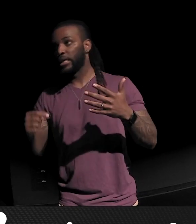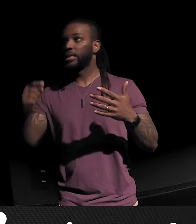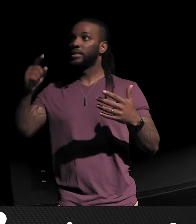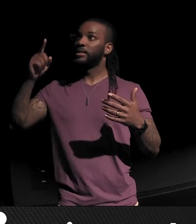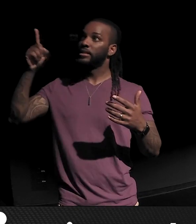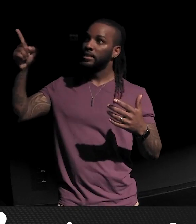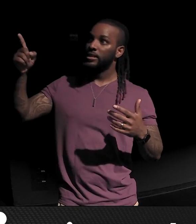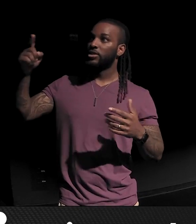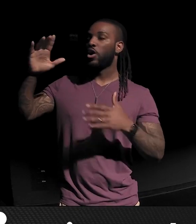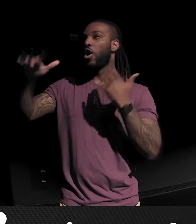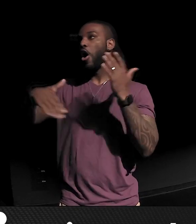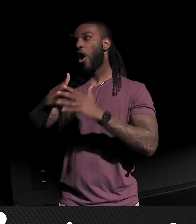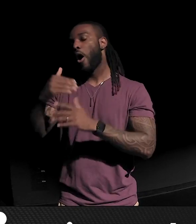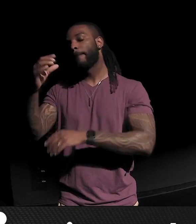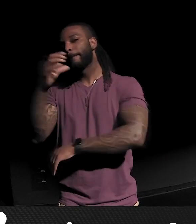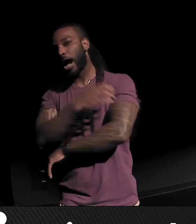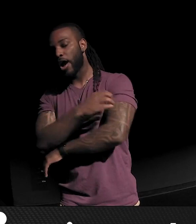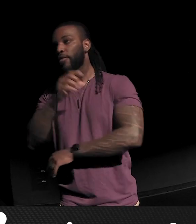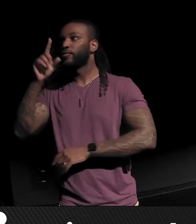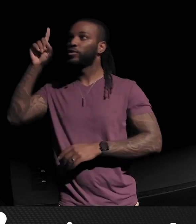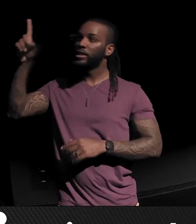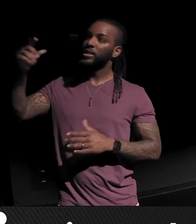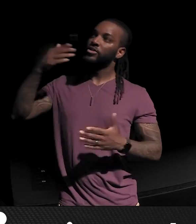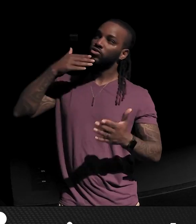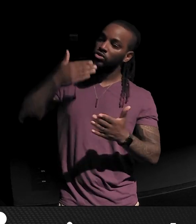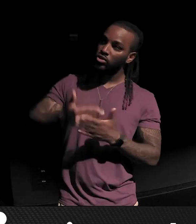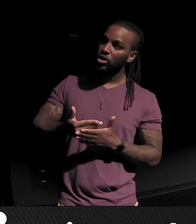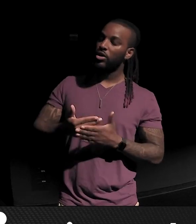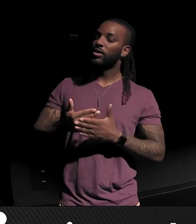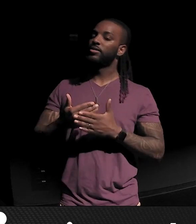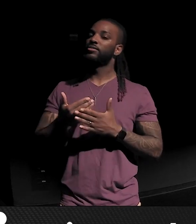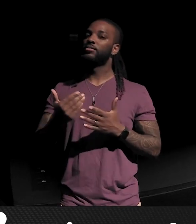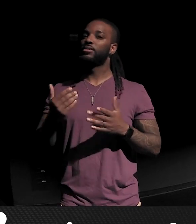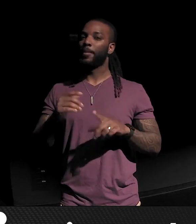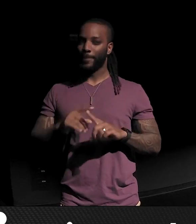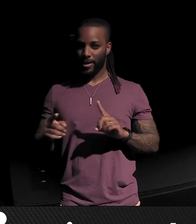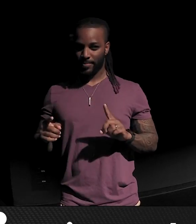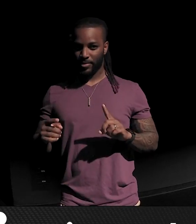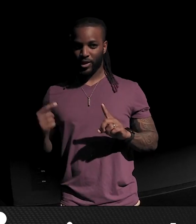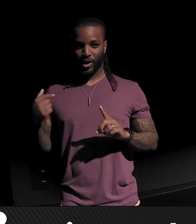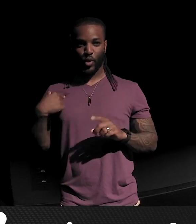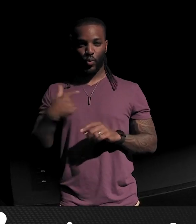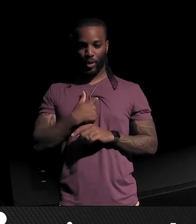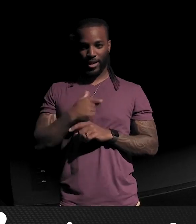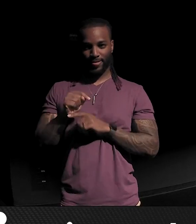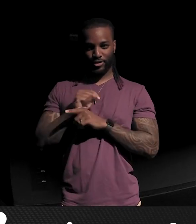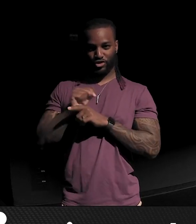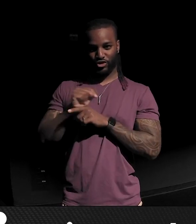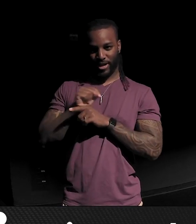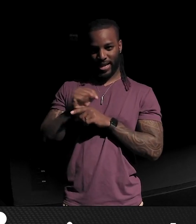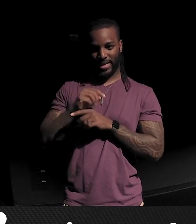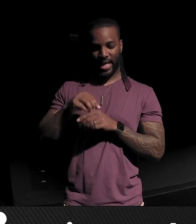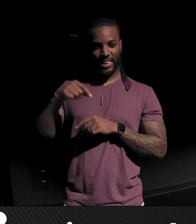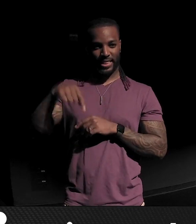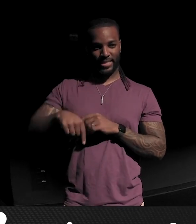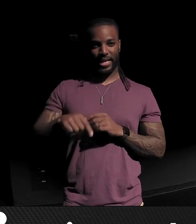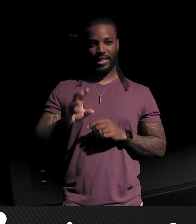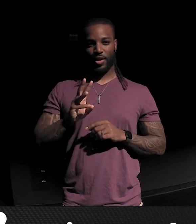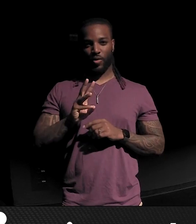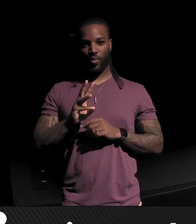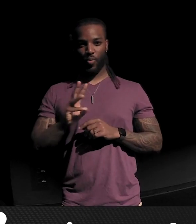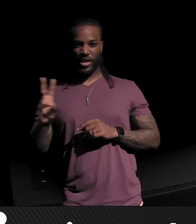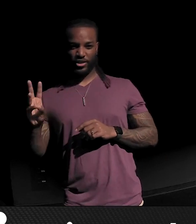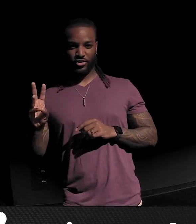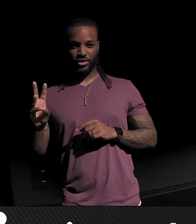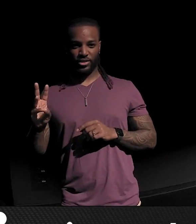is all powerful and he is good. But we have been trained in this kind of Western Greek